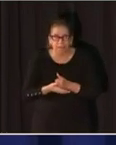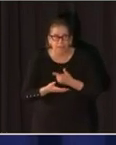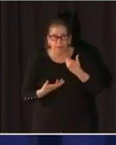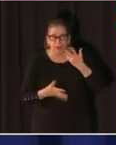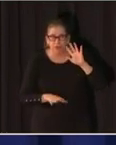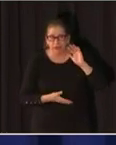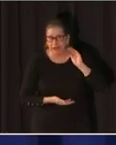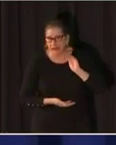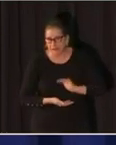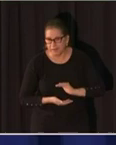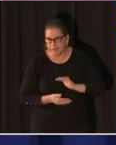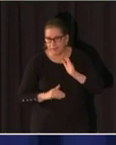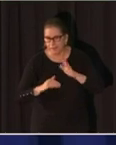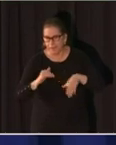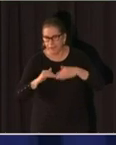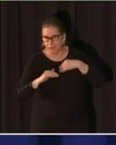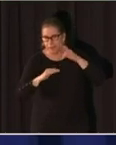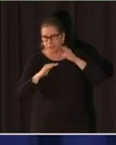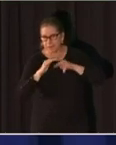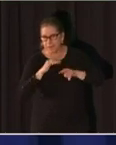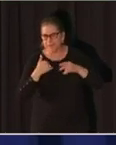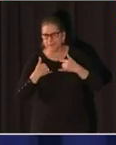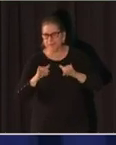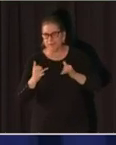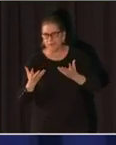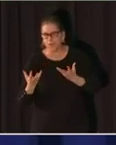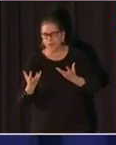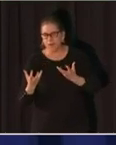decline in the number of new cases that we see.